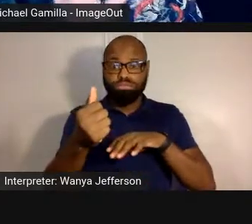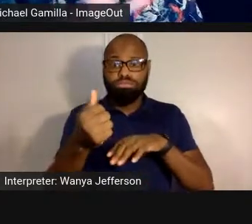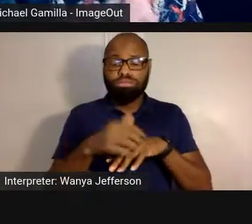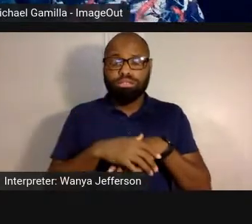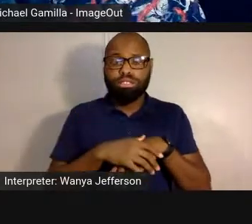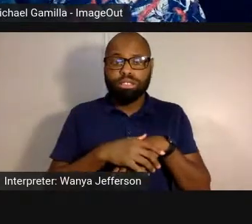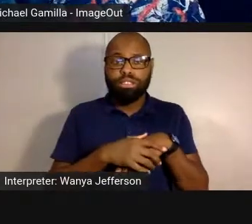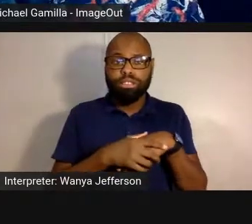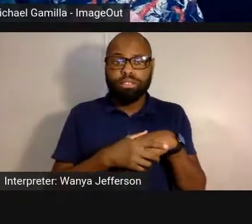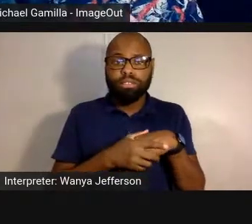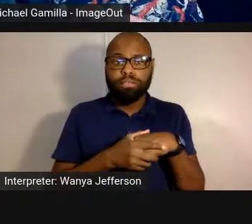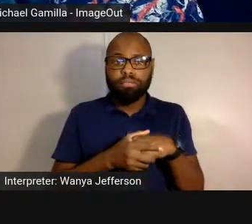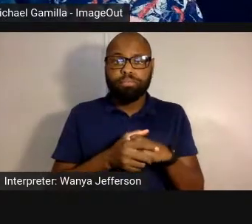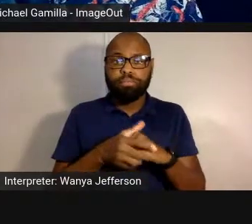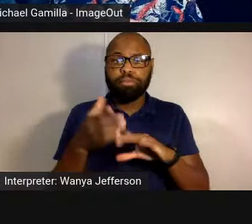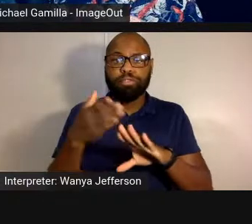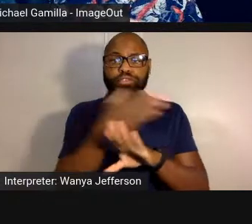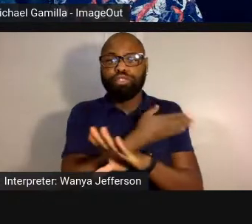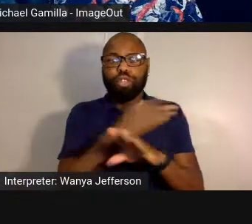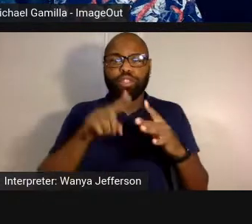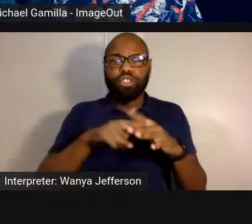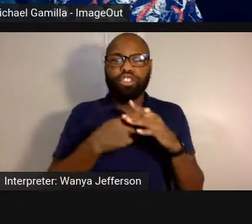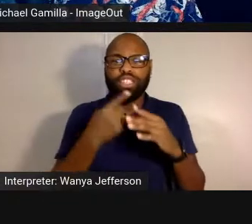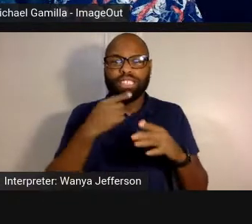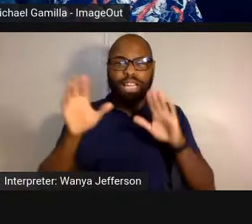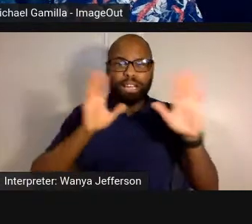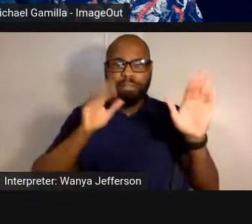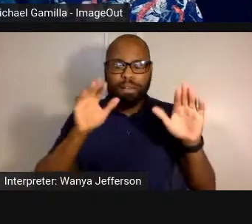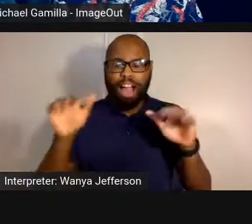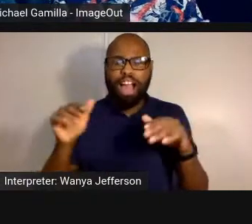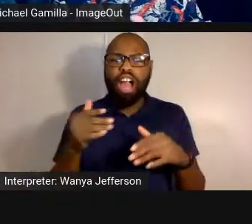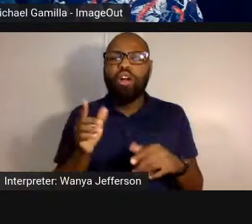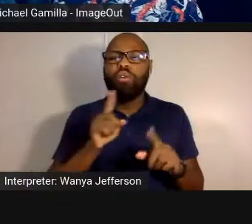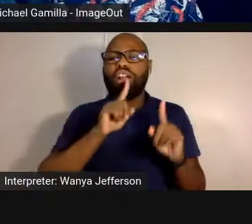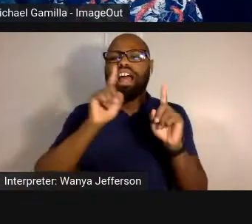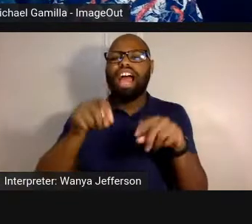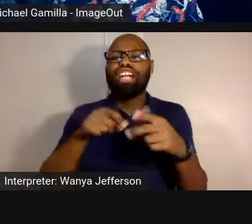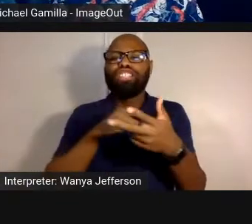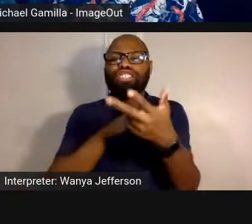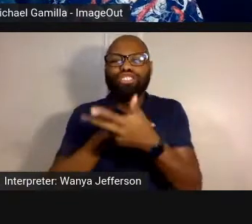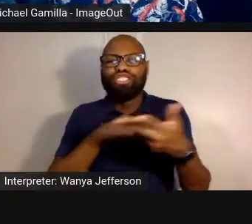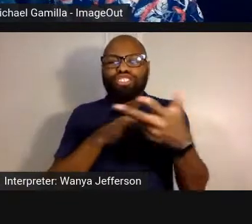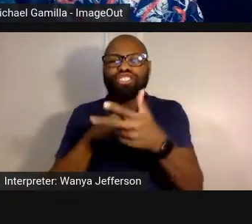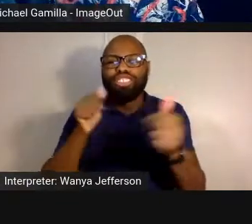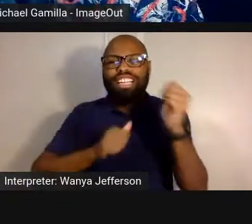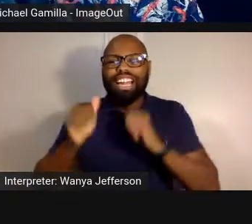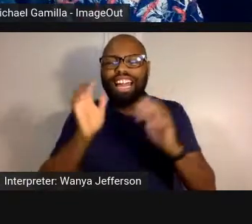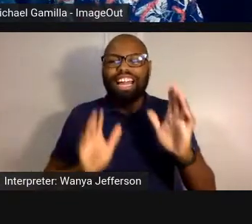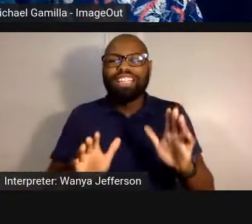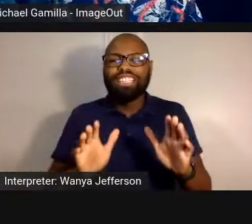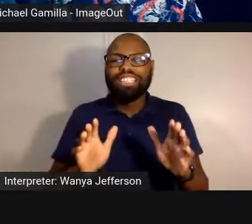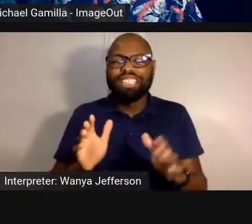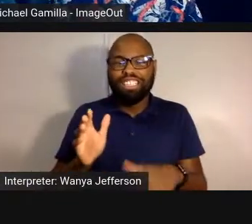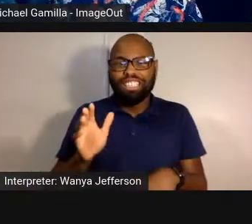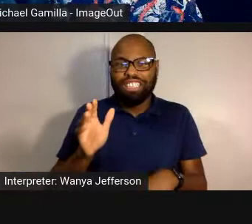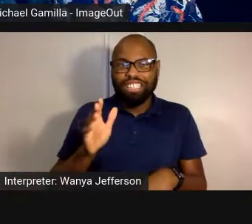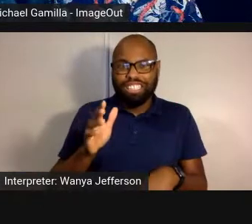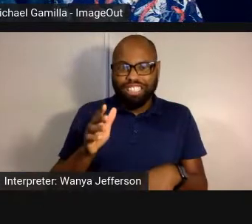before we start saying goodbye, I just want to ask our three actors here, because you know, David and